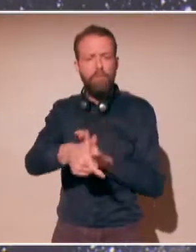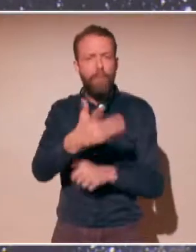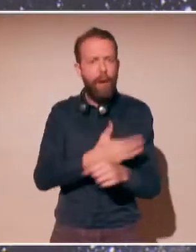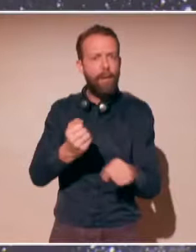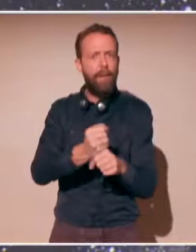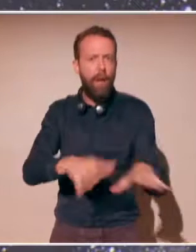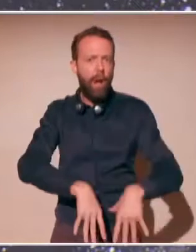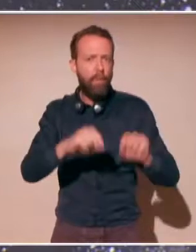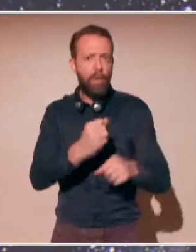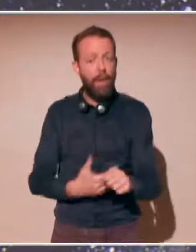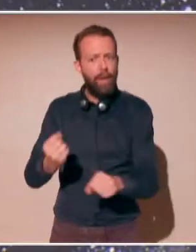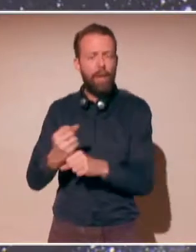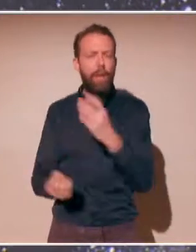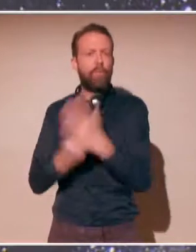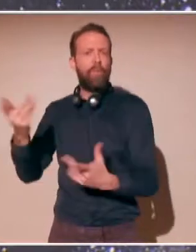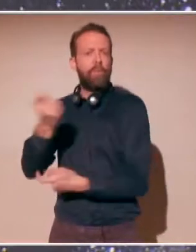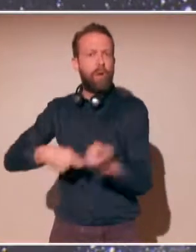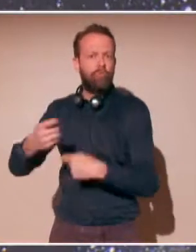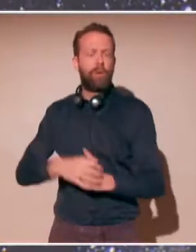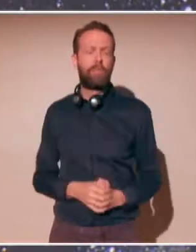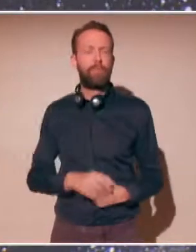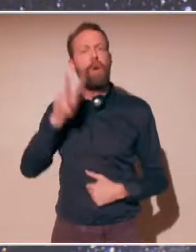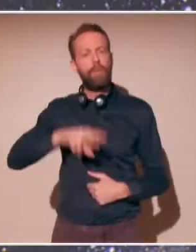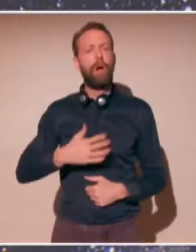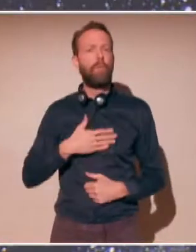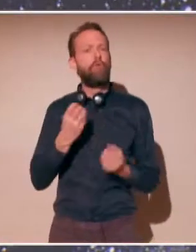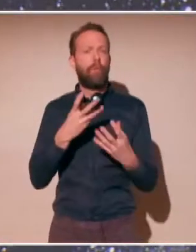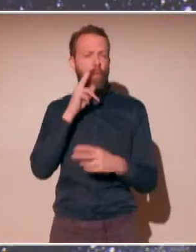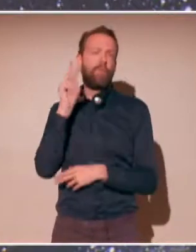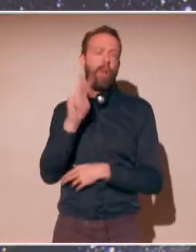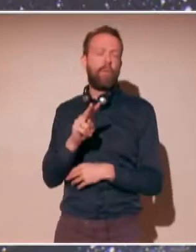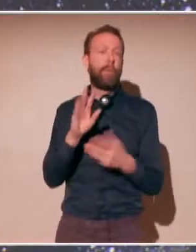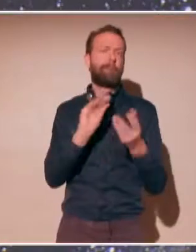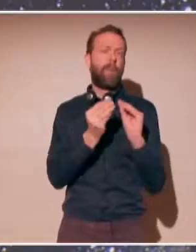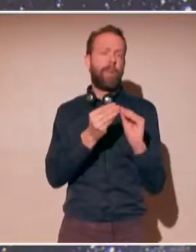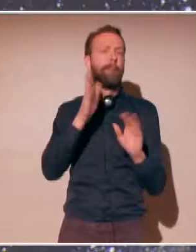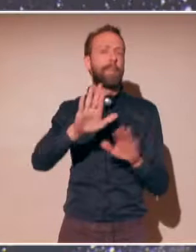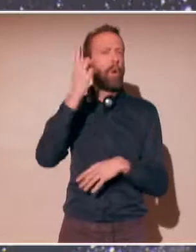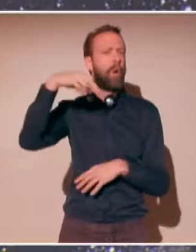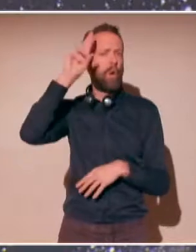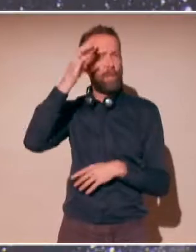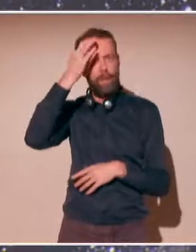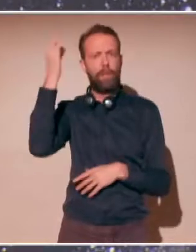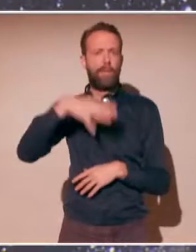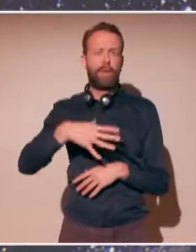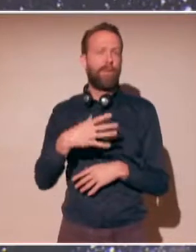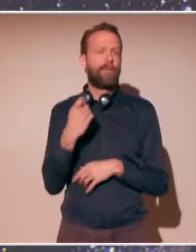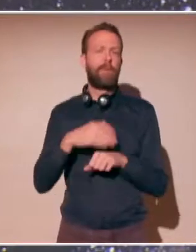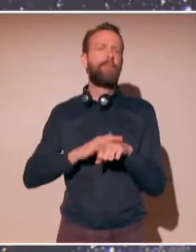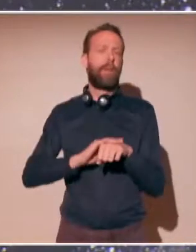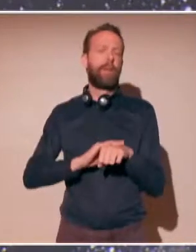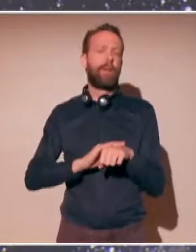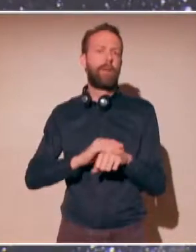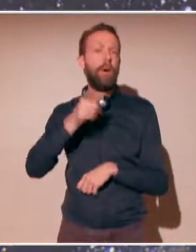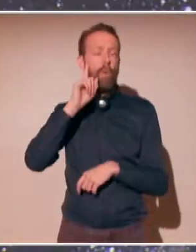head of state to talk about it, and talking about innovation that creates jobs and markets. One of the main problems in terms of